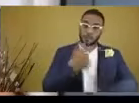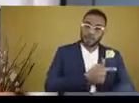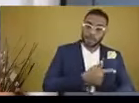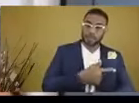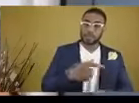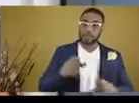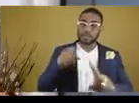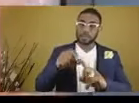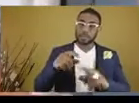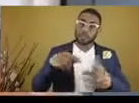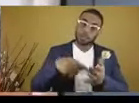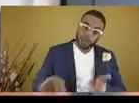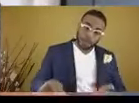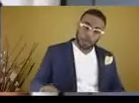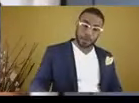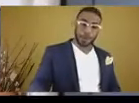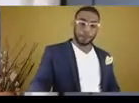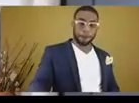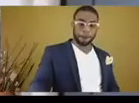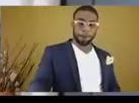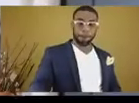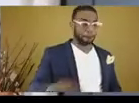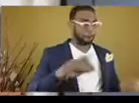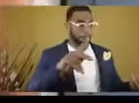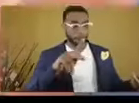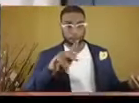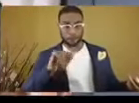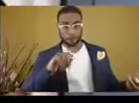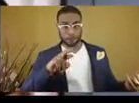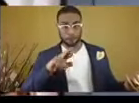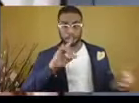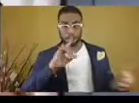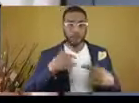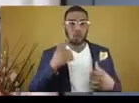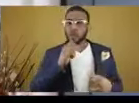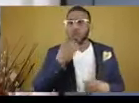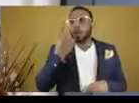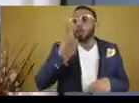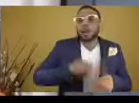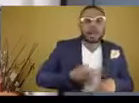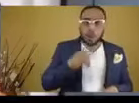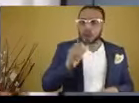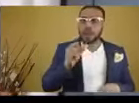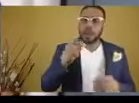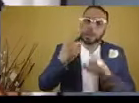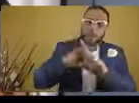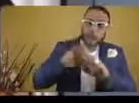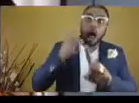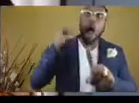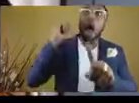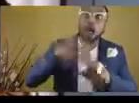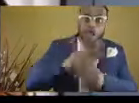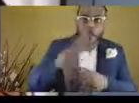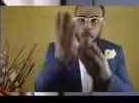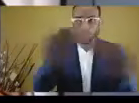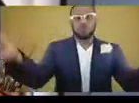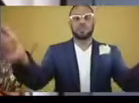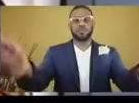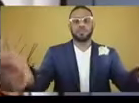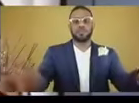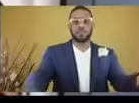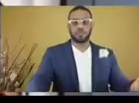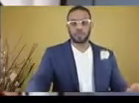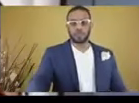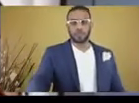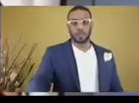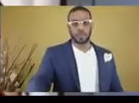payments. Nitris just talked about it. We don't need one time. We need monthly until this pandemic is over. There's just